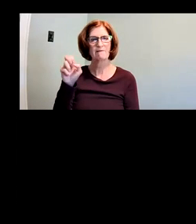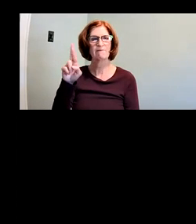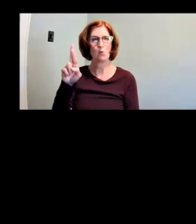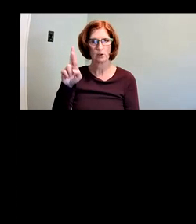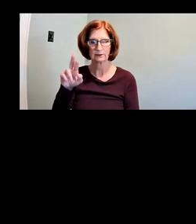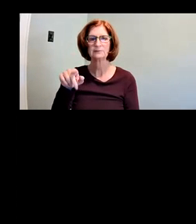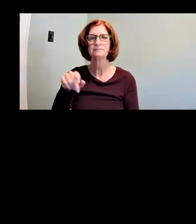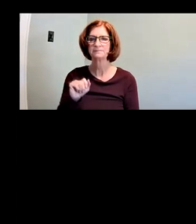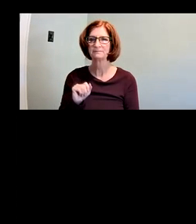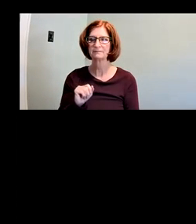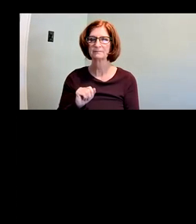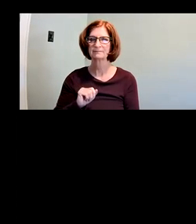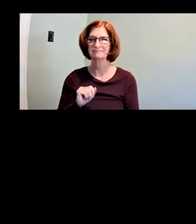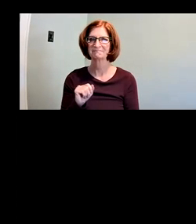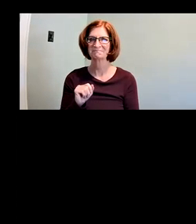Phyllis.